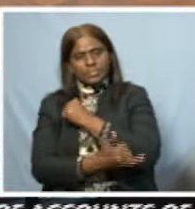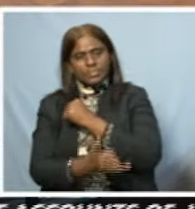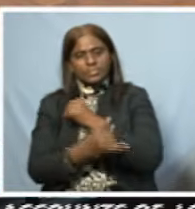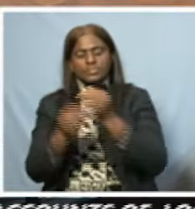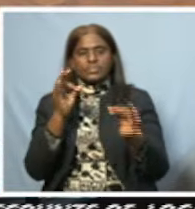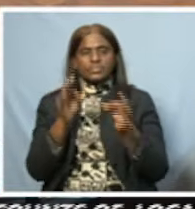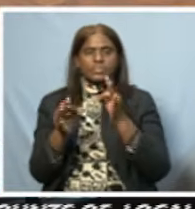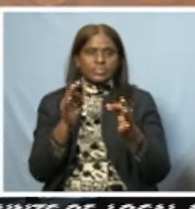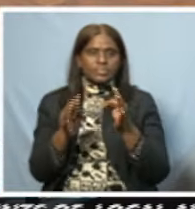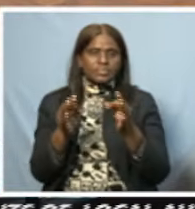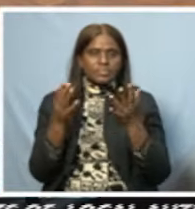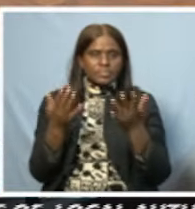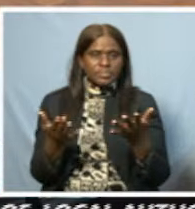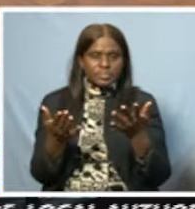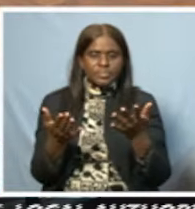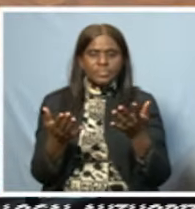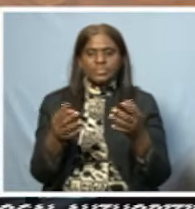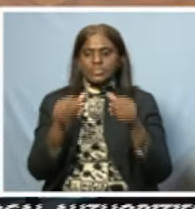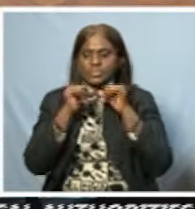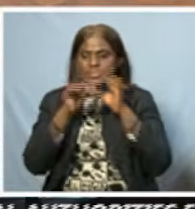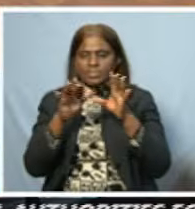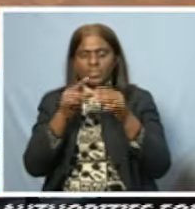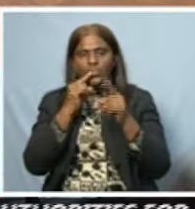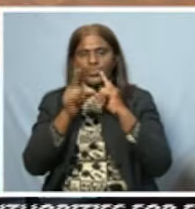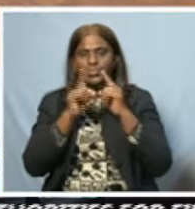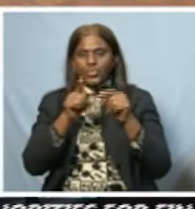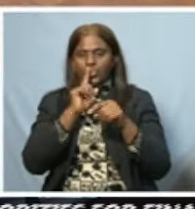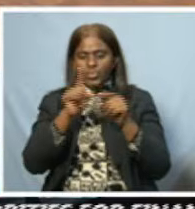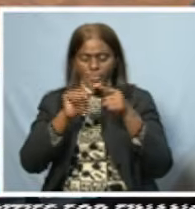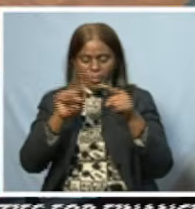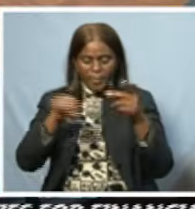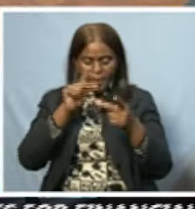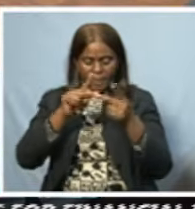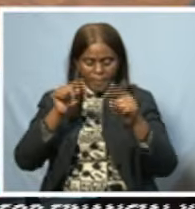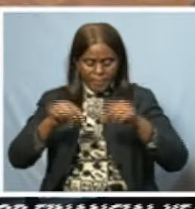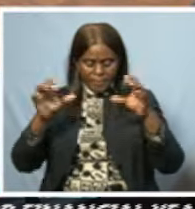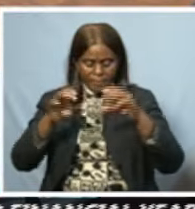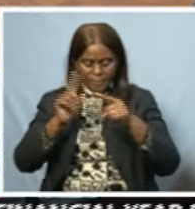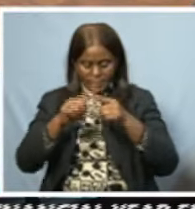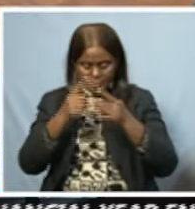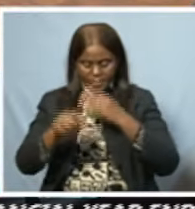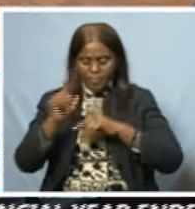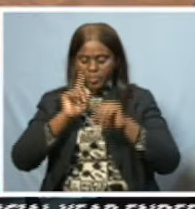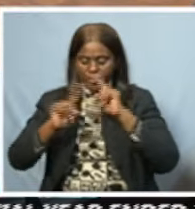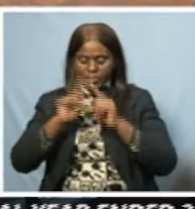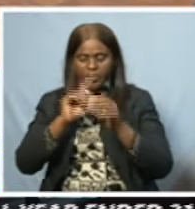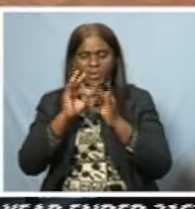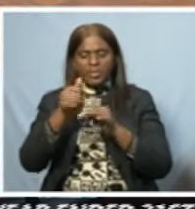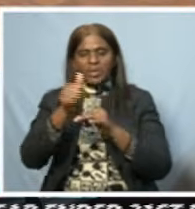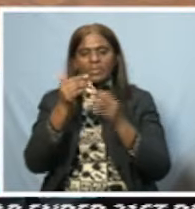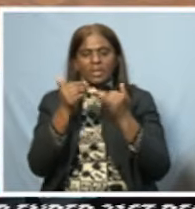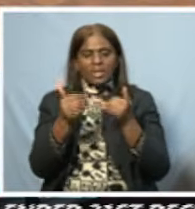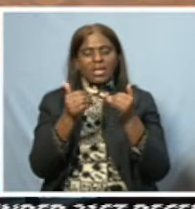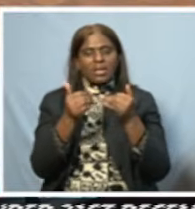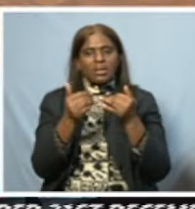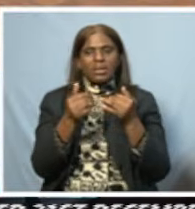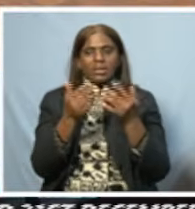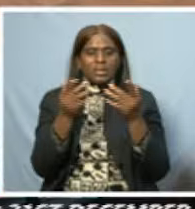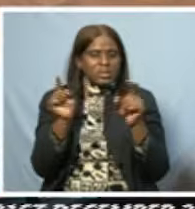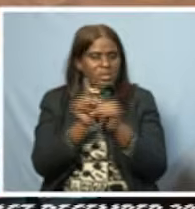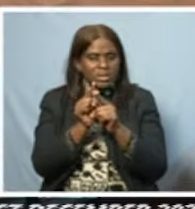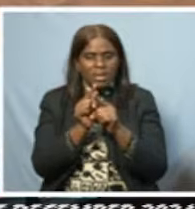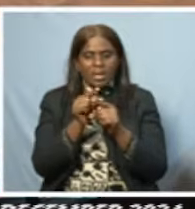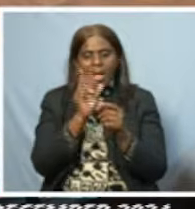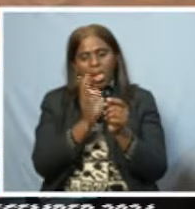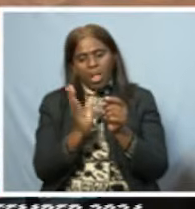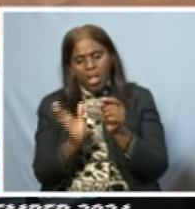by saying nothing but the truth to this committee. But conversely, if you deliberately and willingly elect to